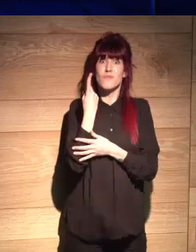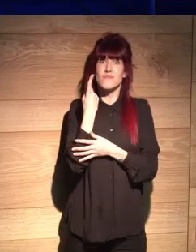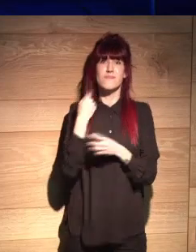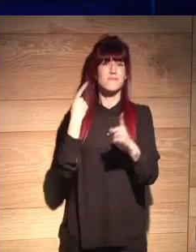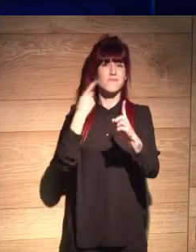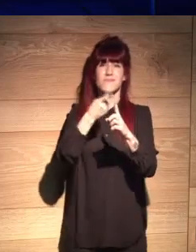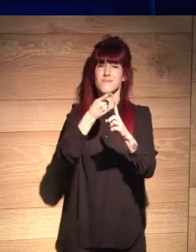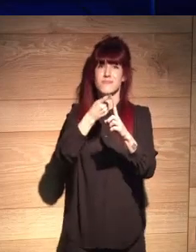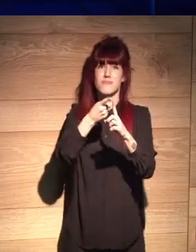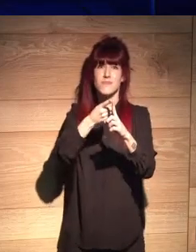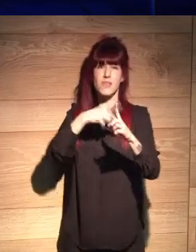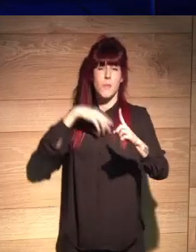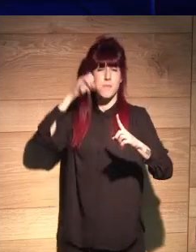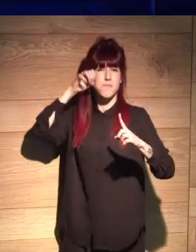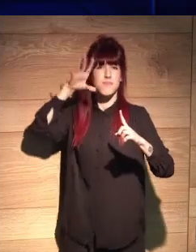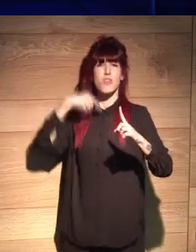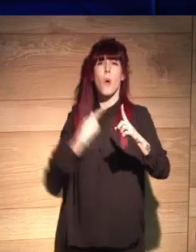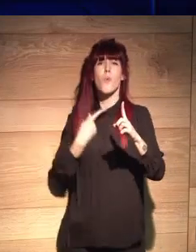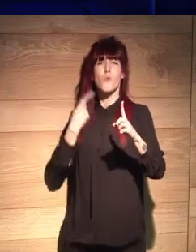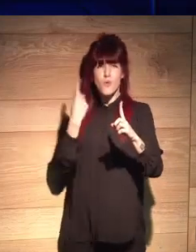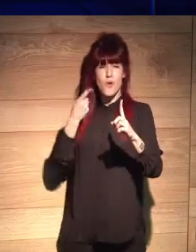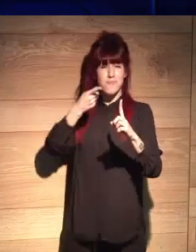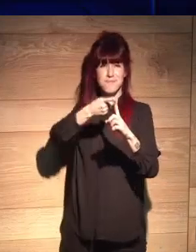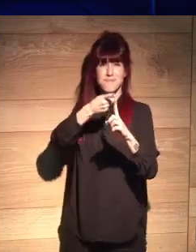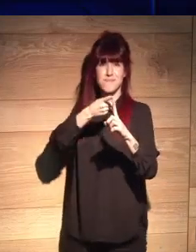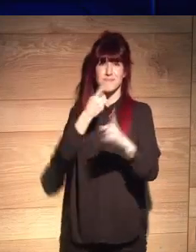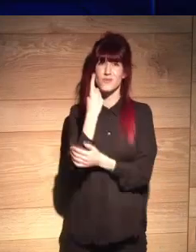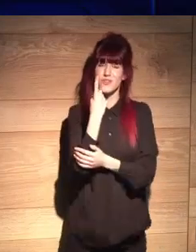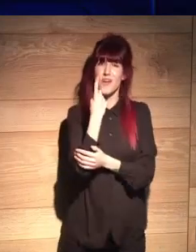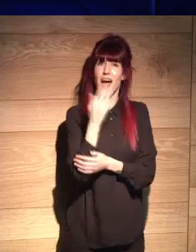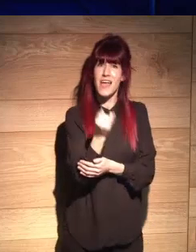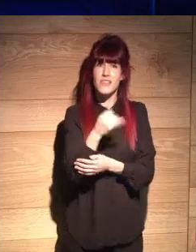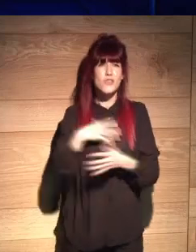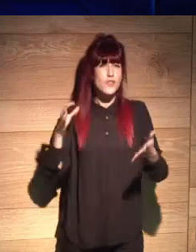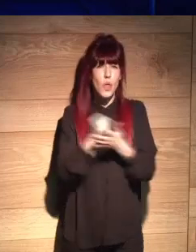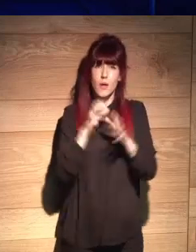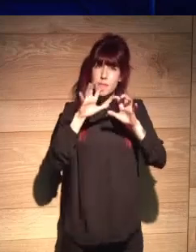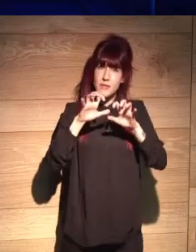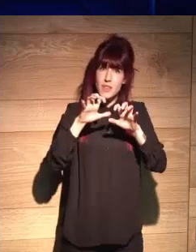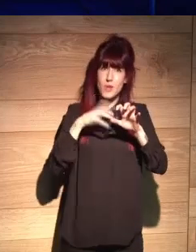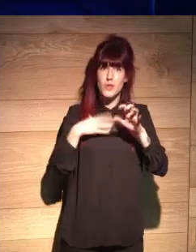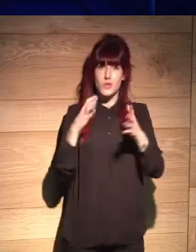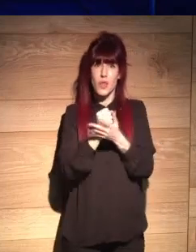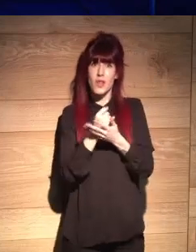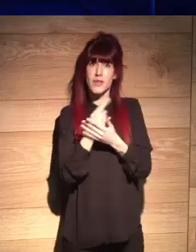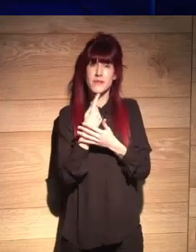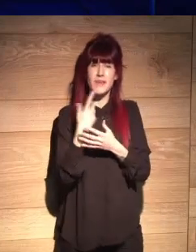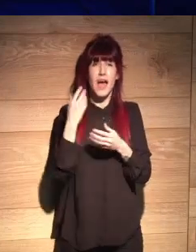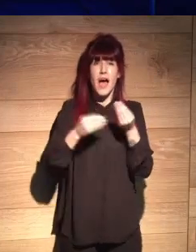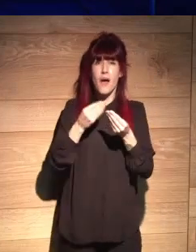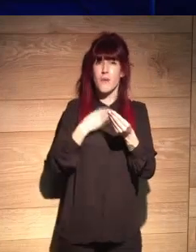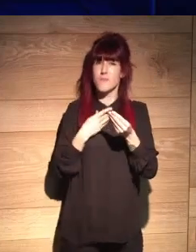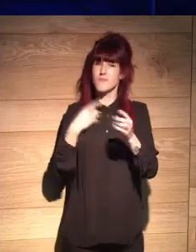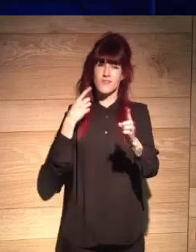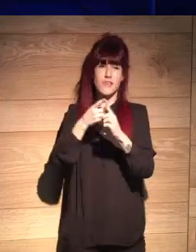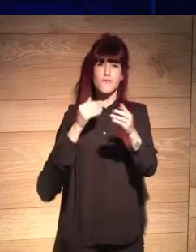for you is to have a purpose. And I said, I do have a purpose. I want everything I do, everything I learn, everything